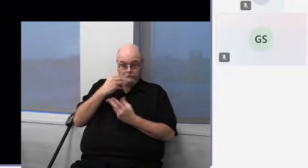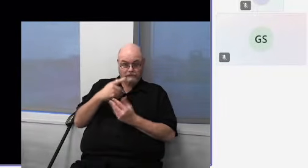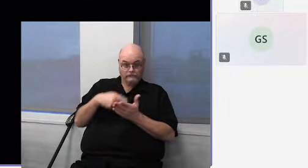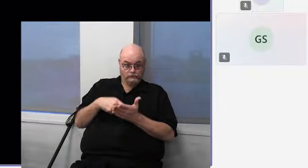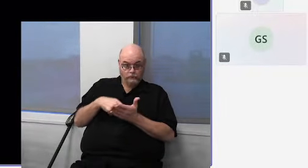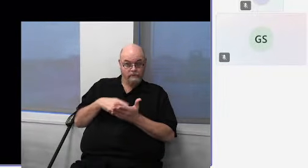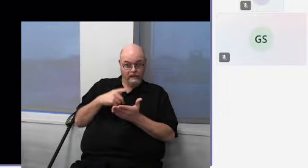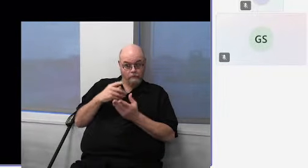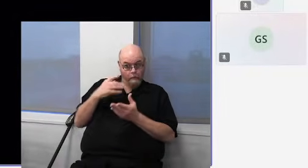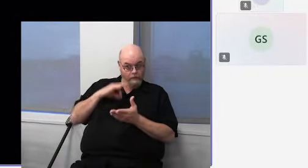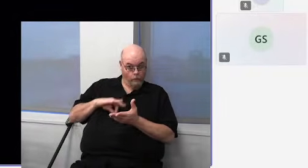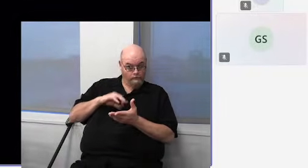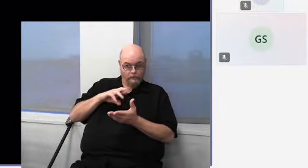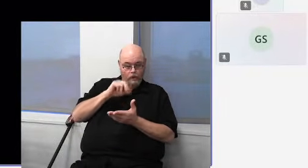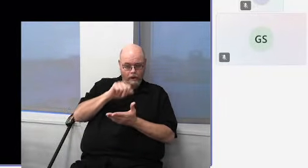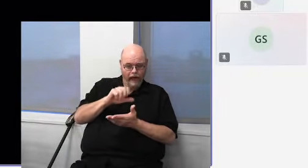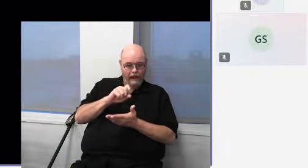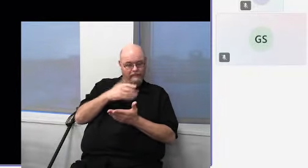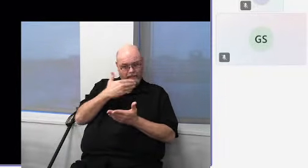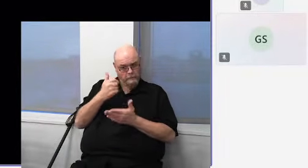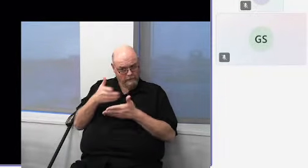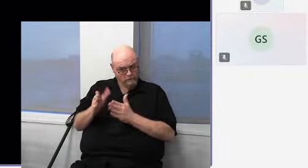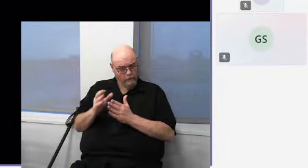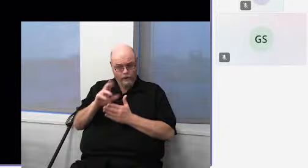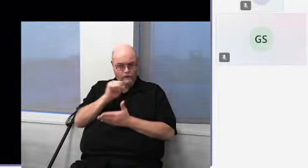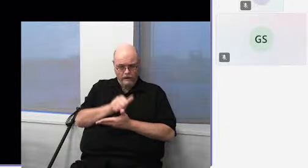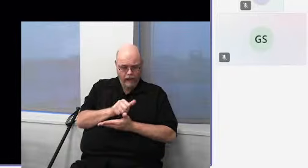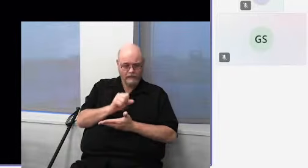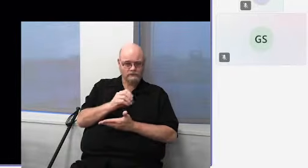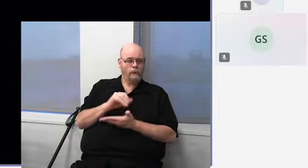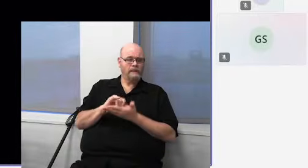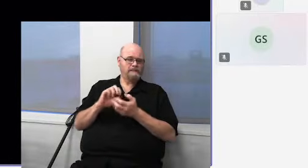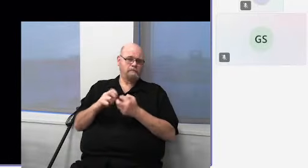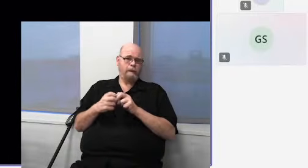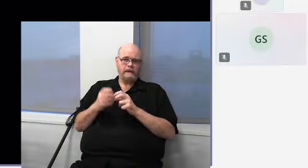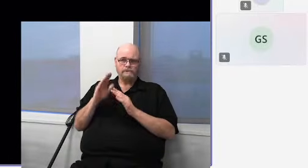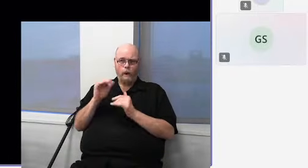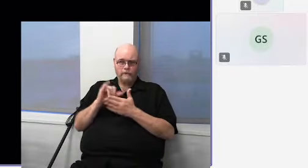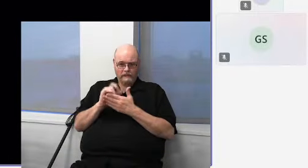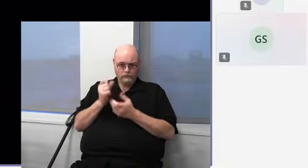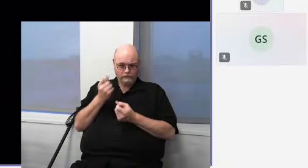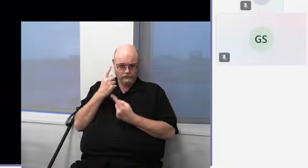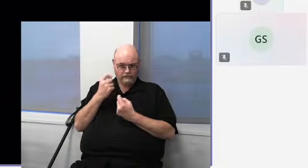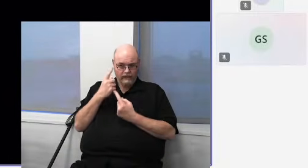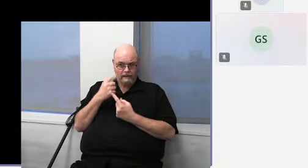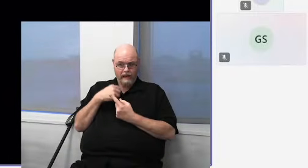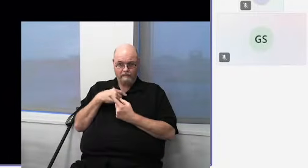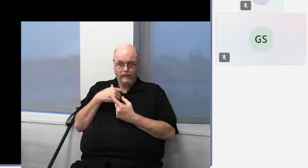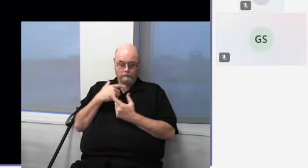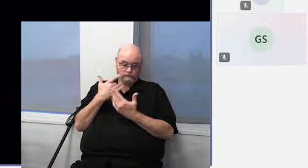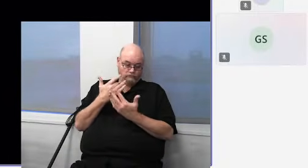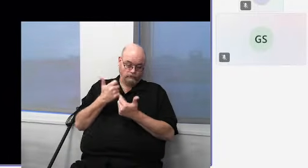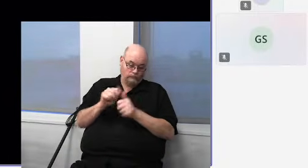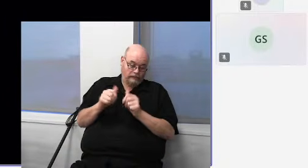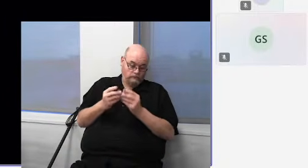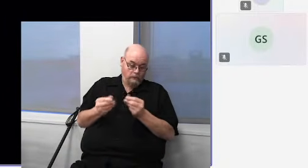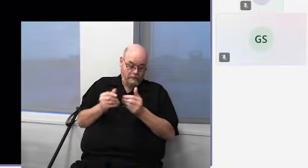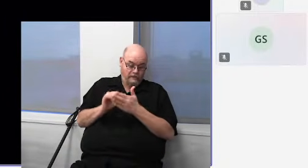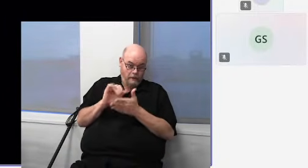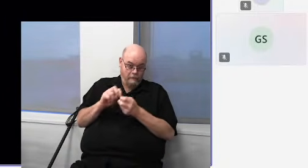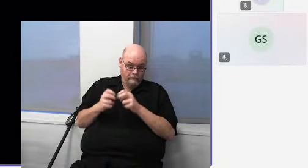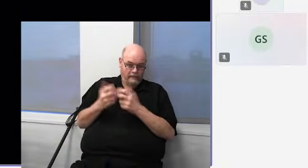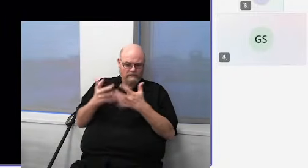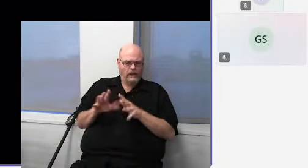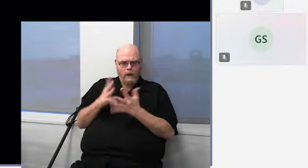would be information new that would be useful, and whether this is the best way to do it. But those are the problems, and I hope you understand that I see the problems.